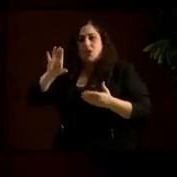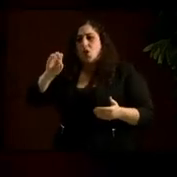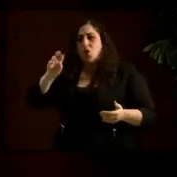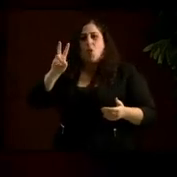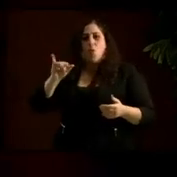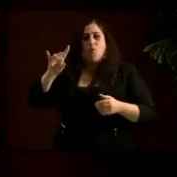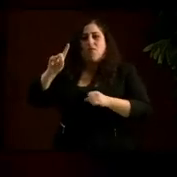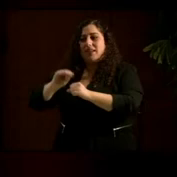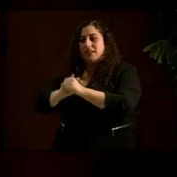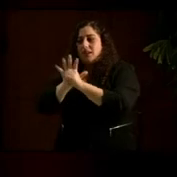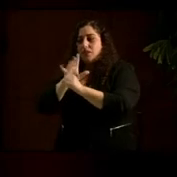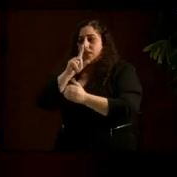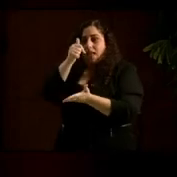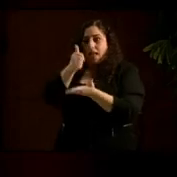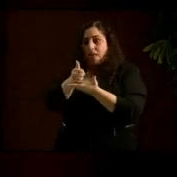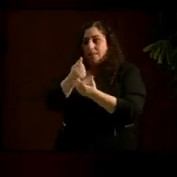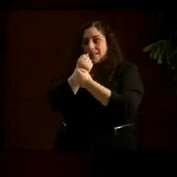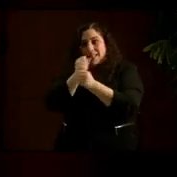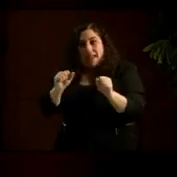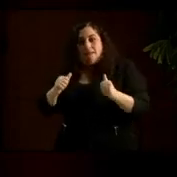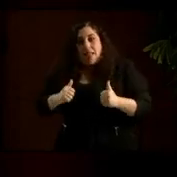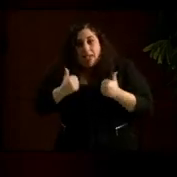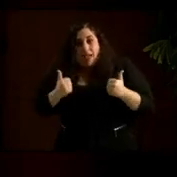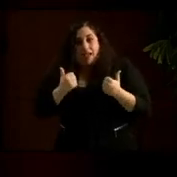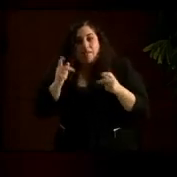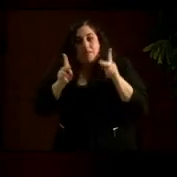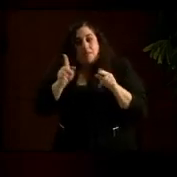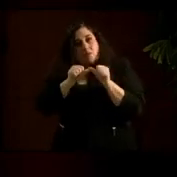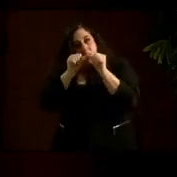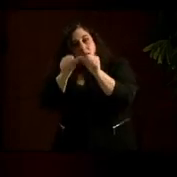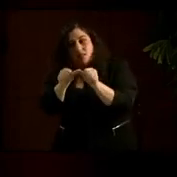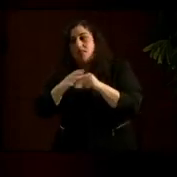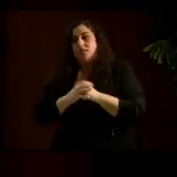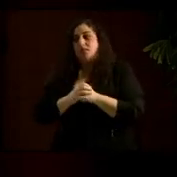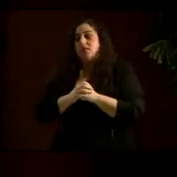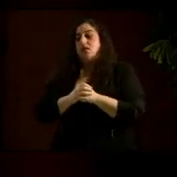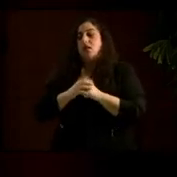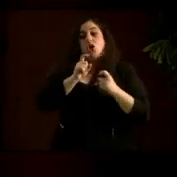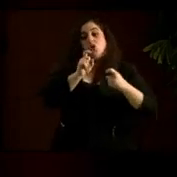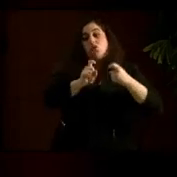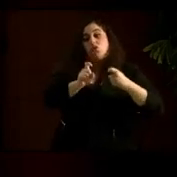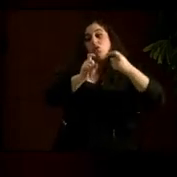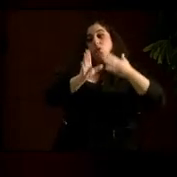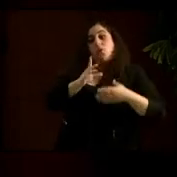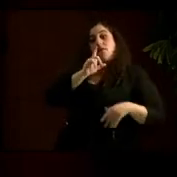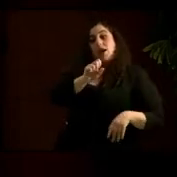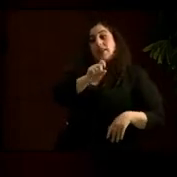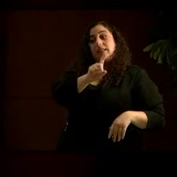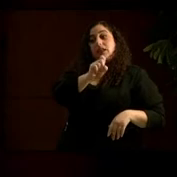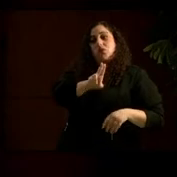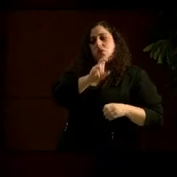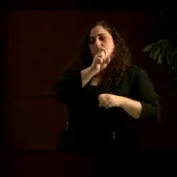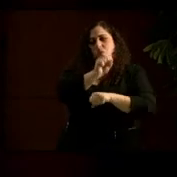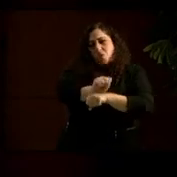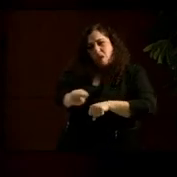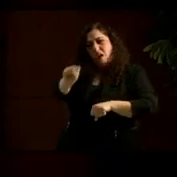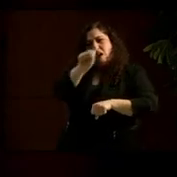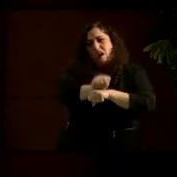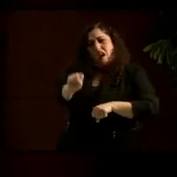save lives. Donors to San Diego State University also worked to enhance lives this year,